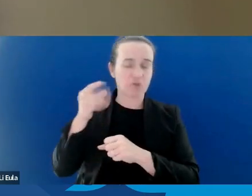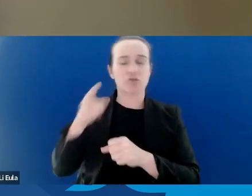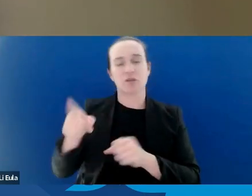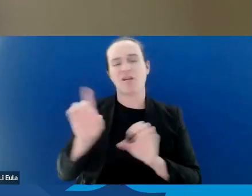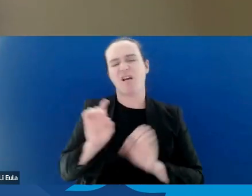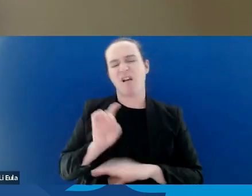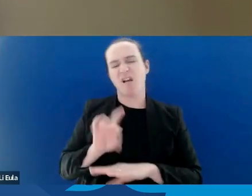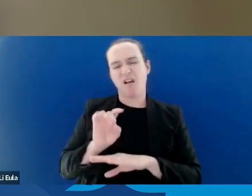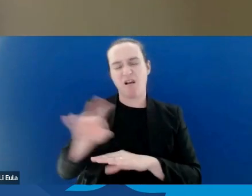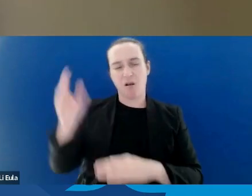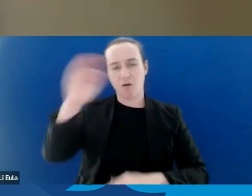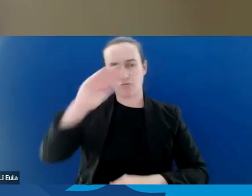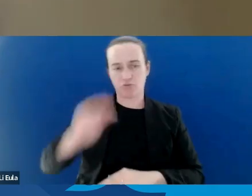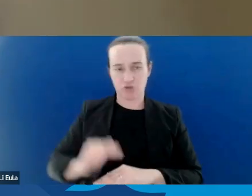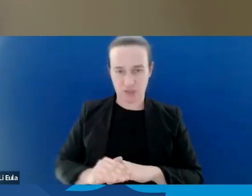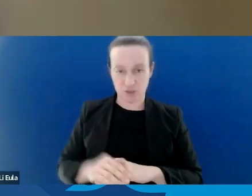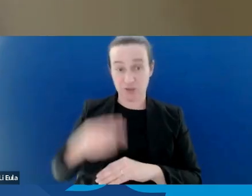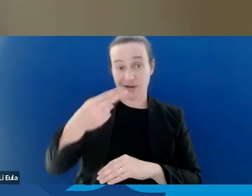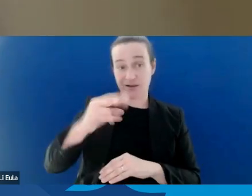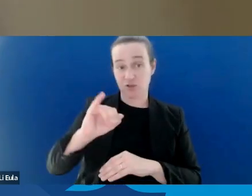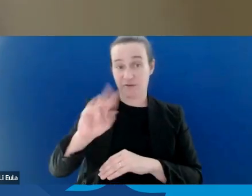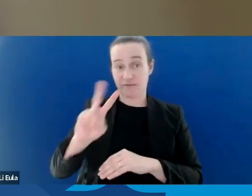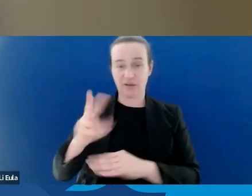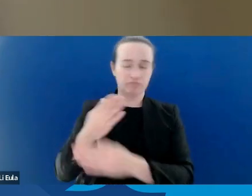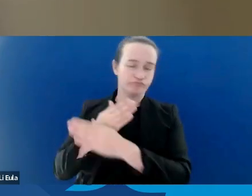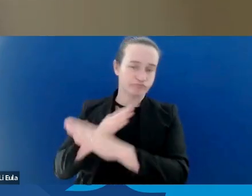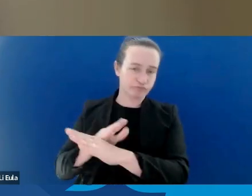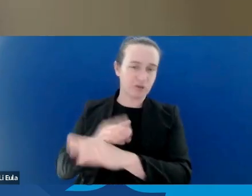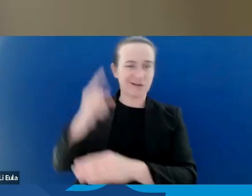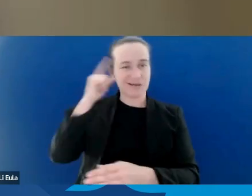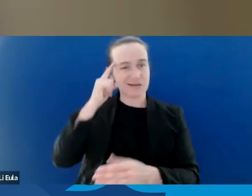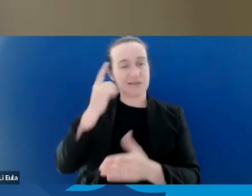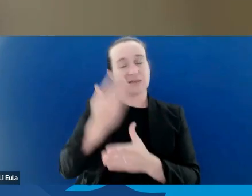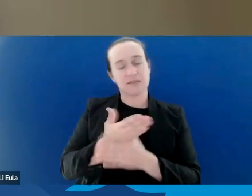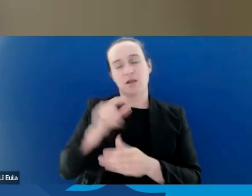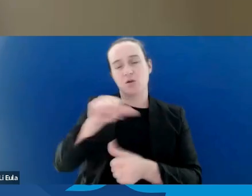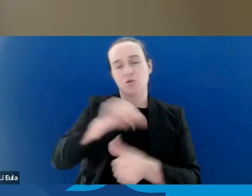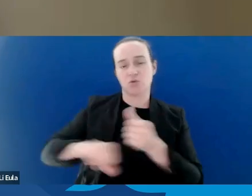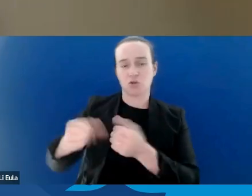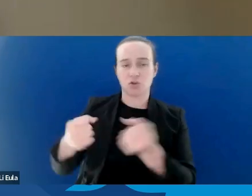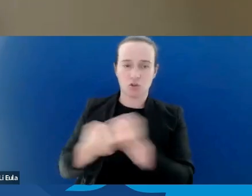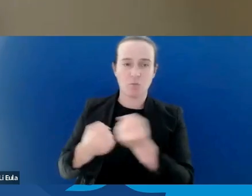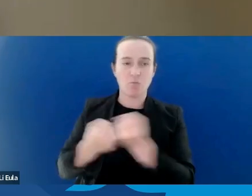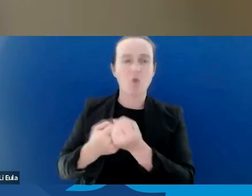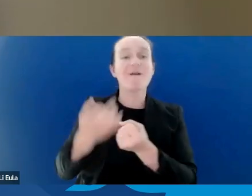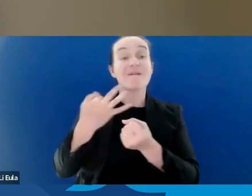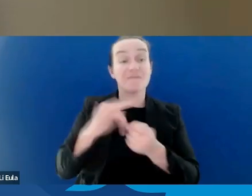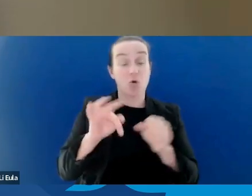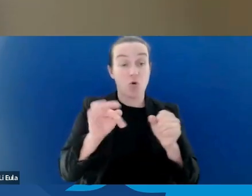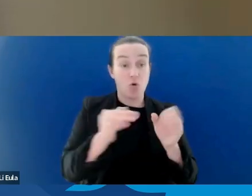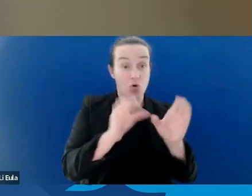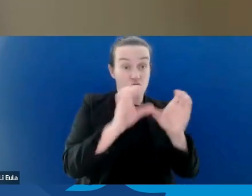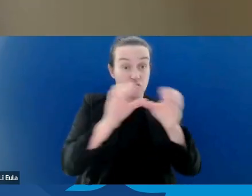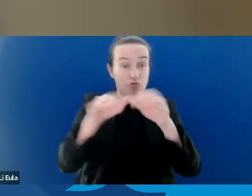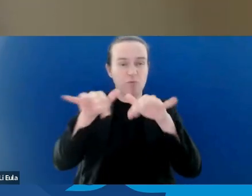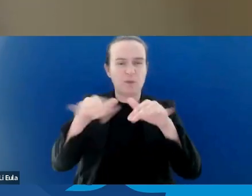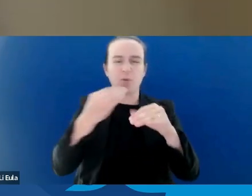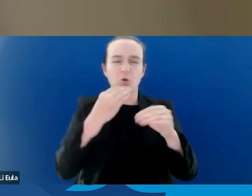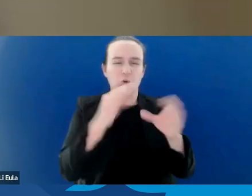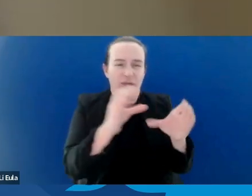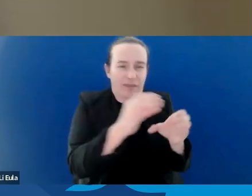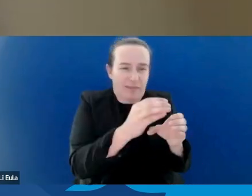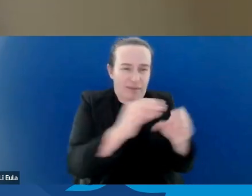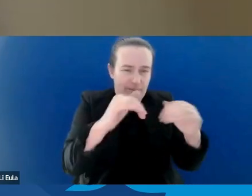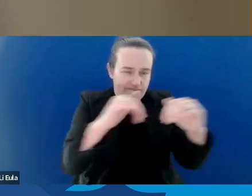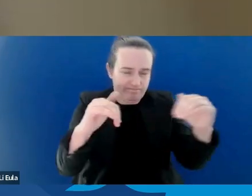reduction, HIV prevention, and psychosocial support for marginalized communities. She has managed South Africa's